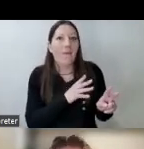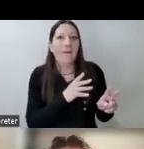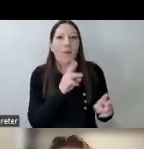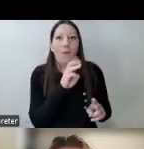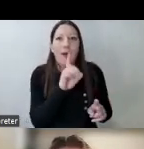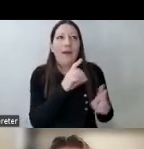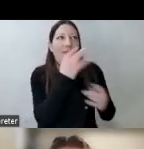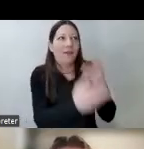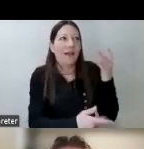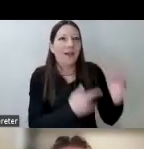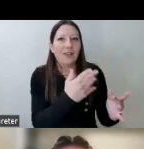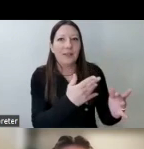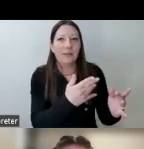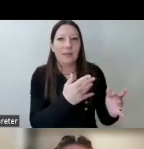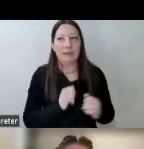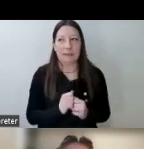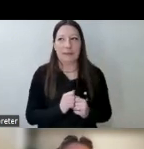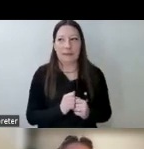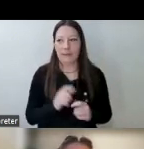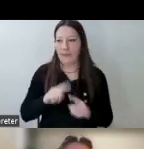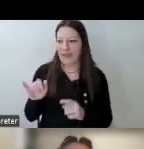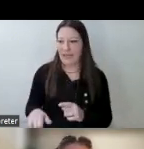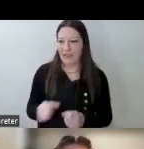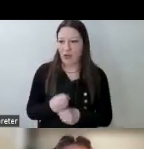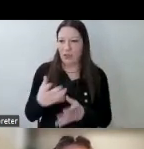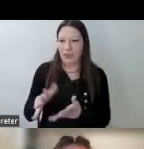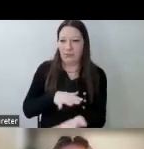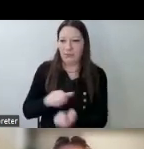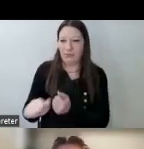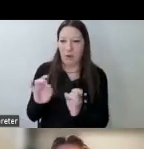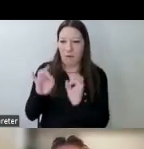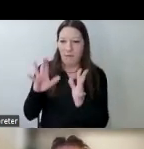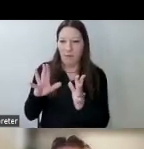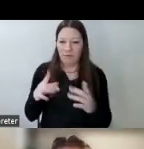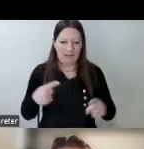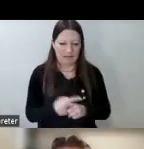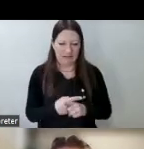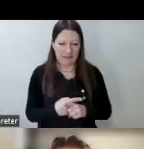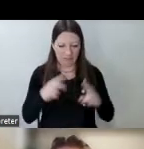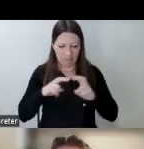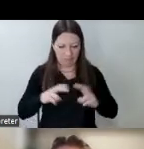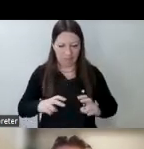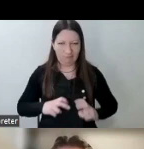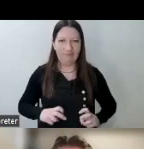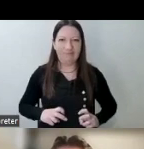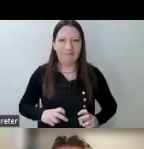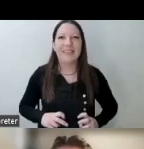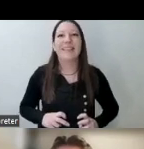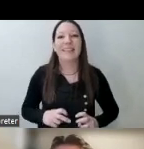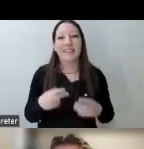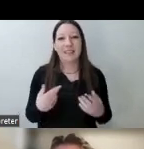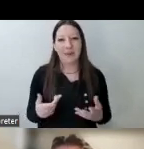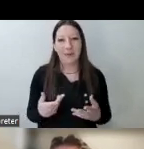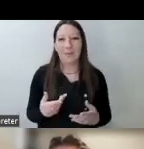which is, of course, extremely problematic. So upon realizing that and sharing some of these challenges with the rest of the folks